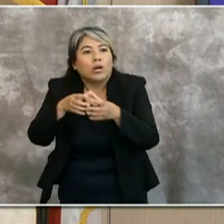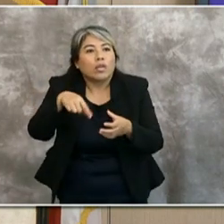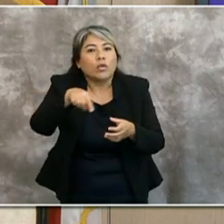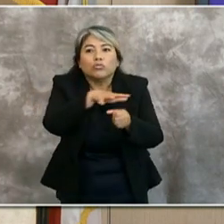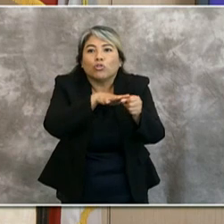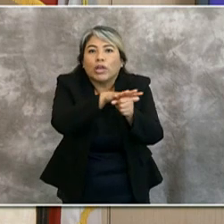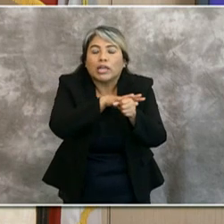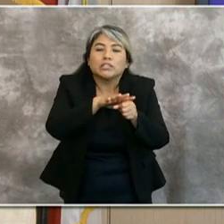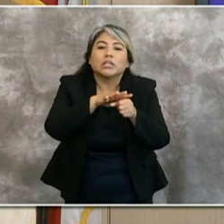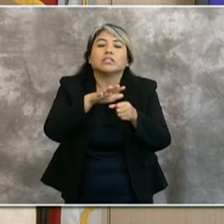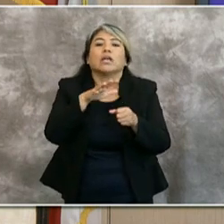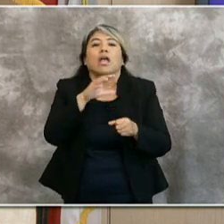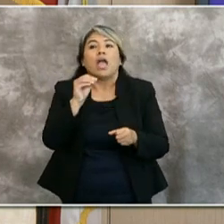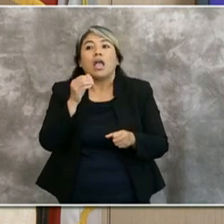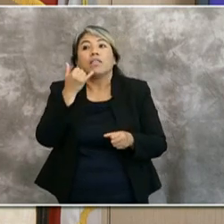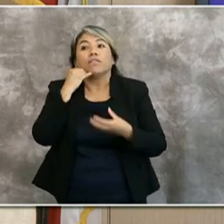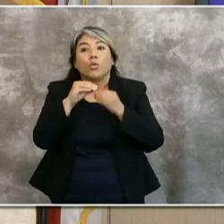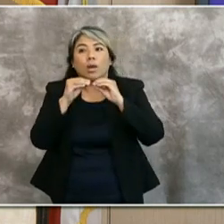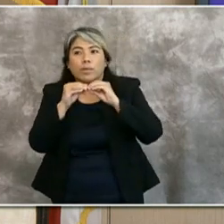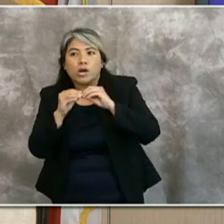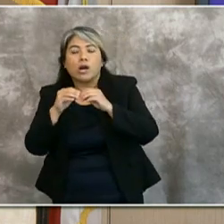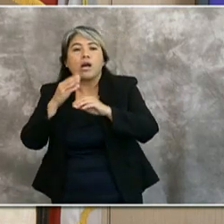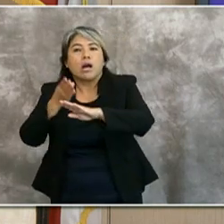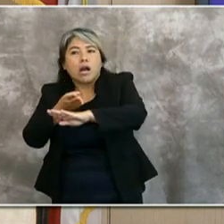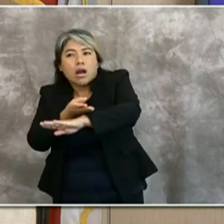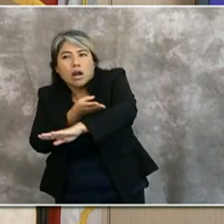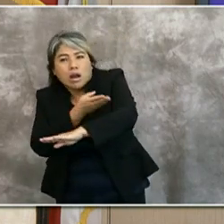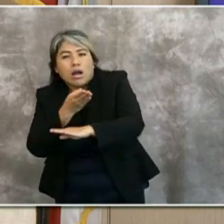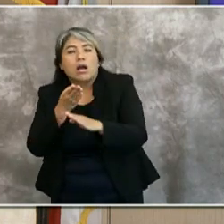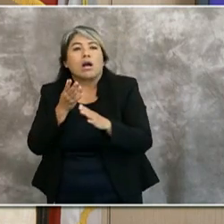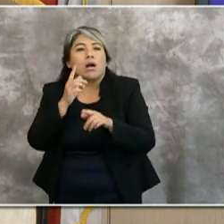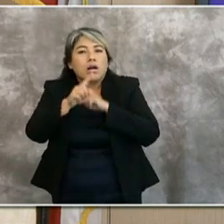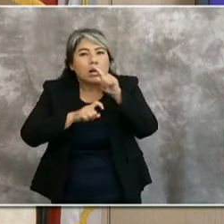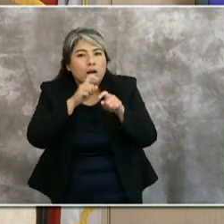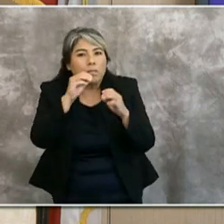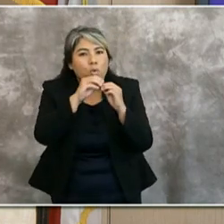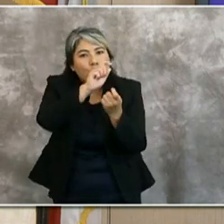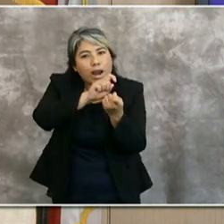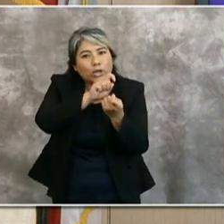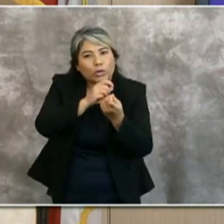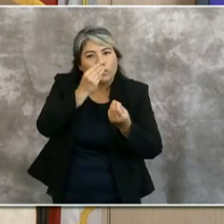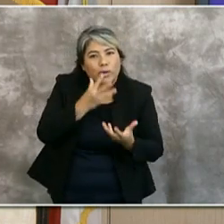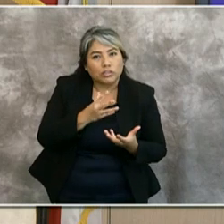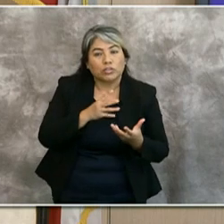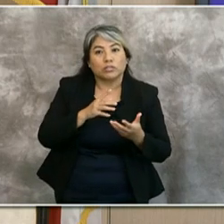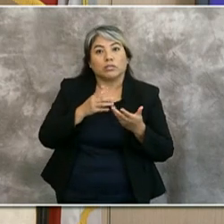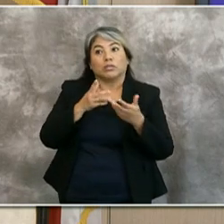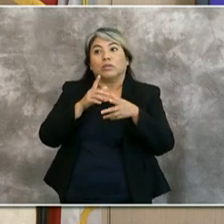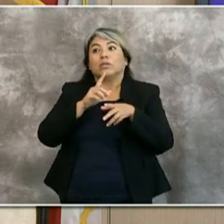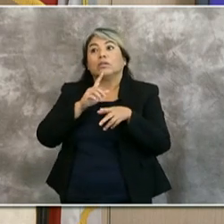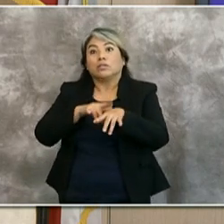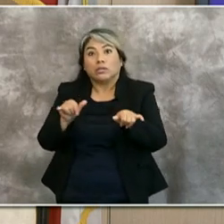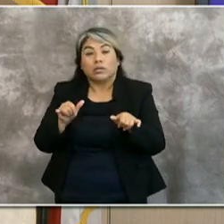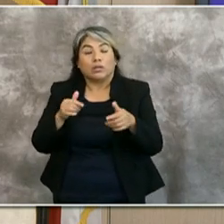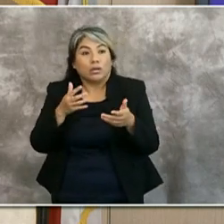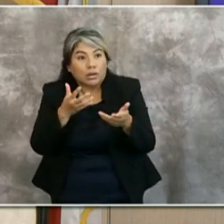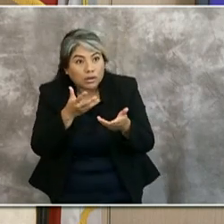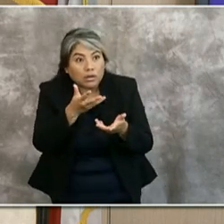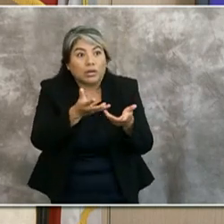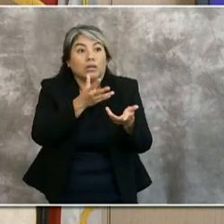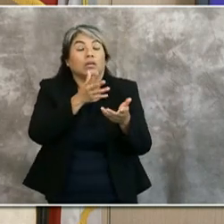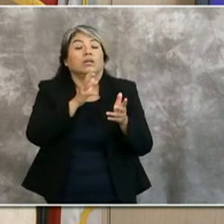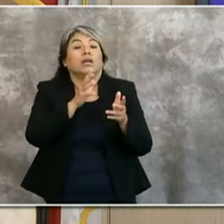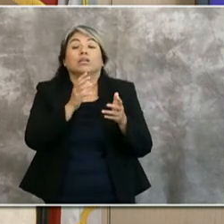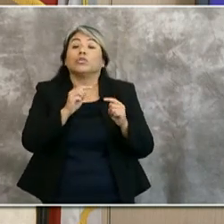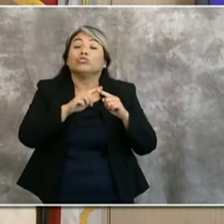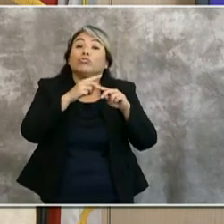by refining the hotline so we can get more accurate information in more real time, and working to try and find more